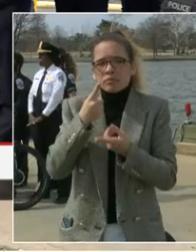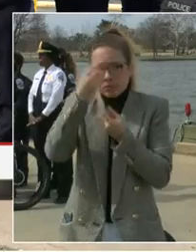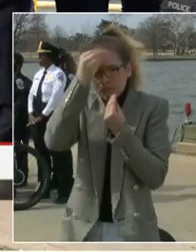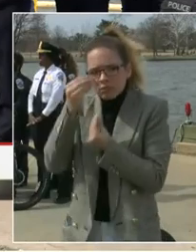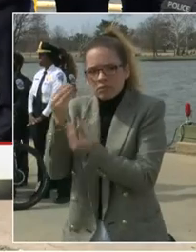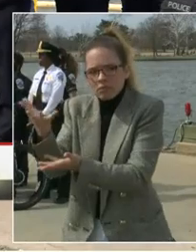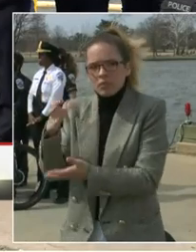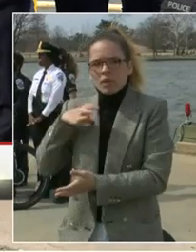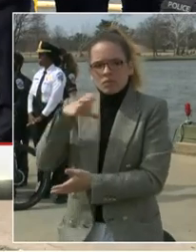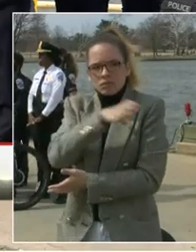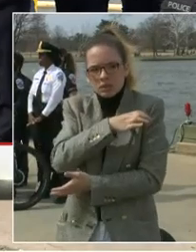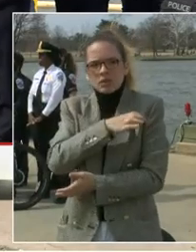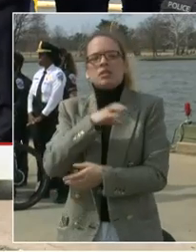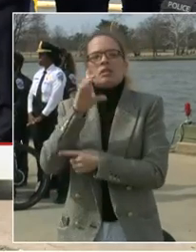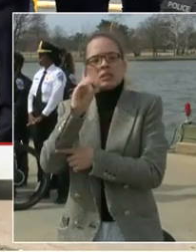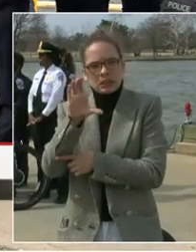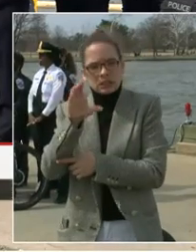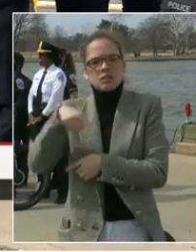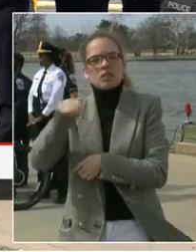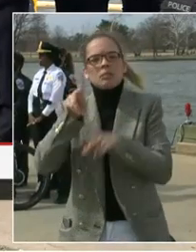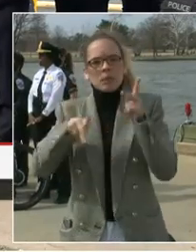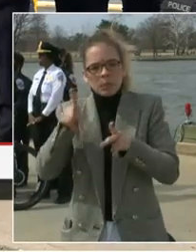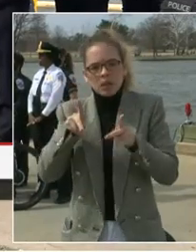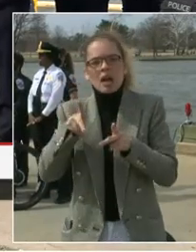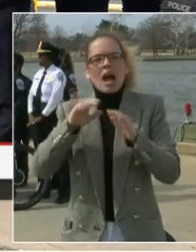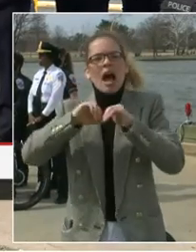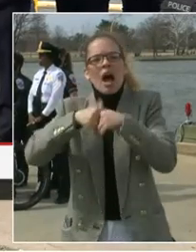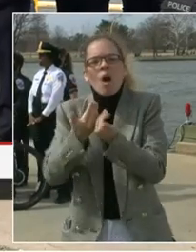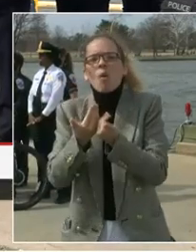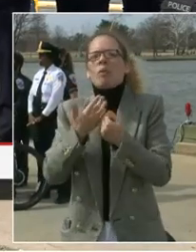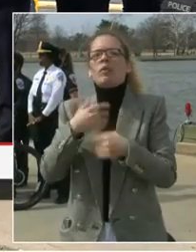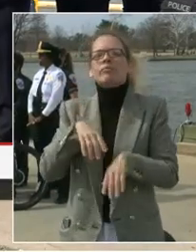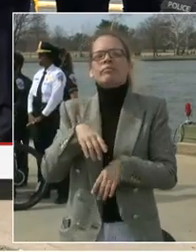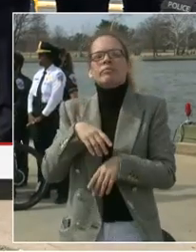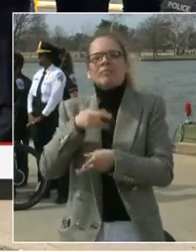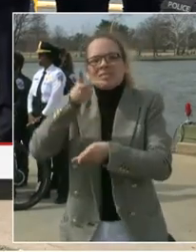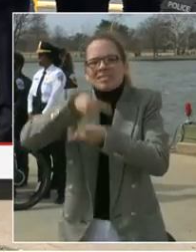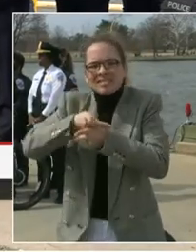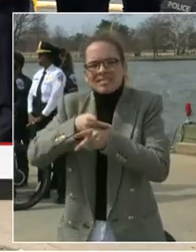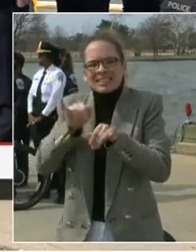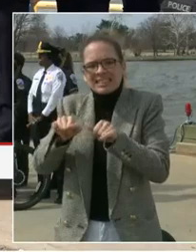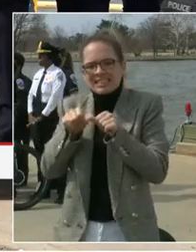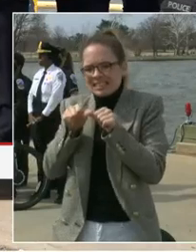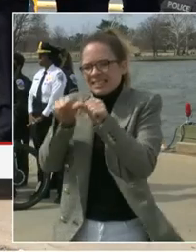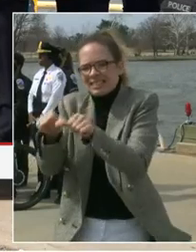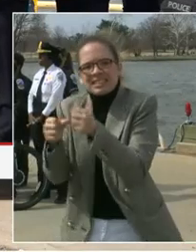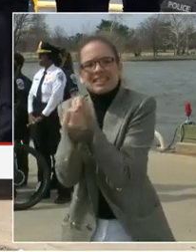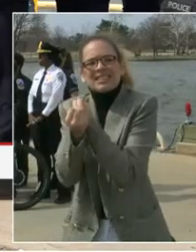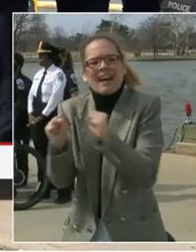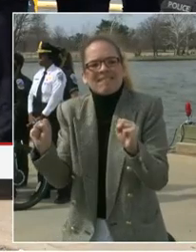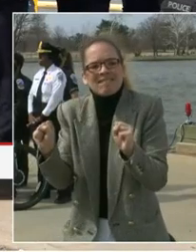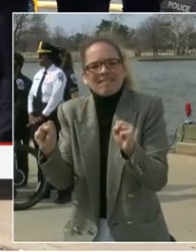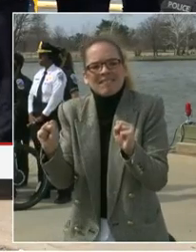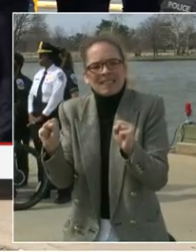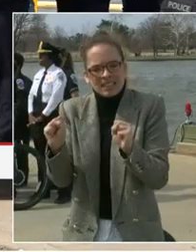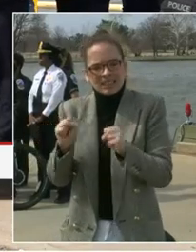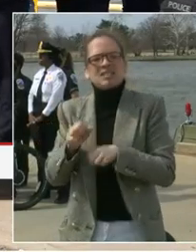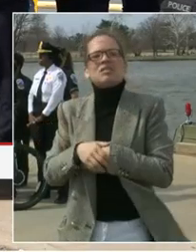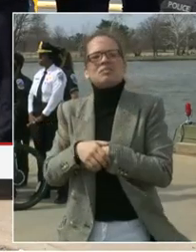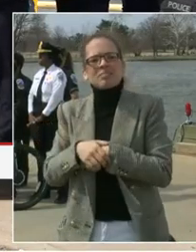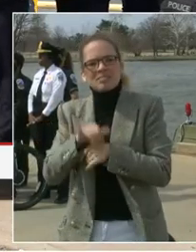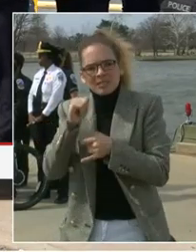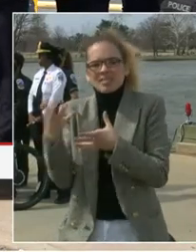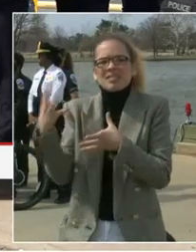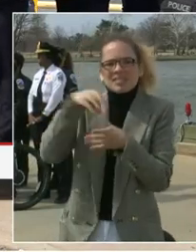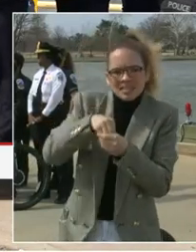District of Columbia what it's going to take to keep us safe. The MPD is part of that. And we have seen, unfortunately,